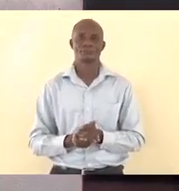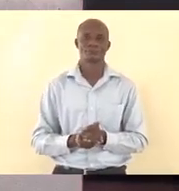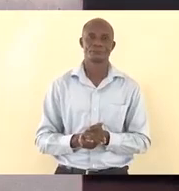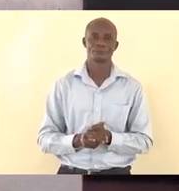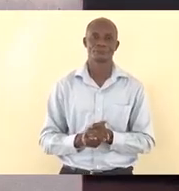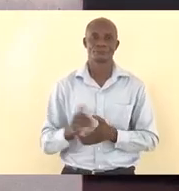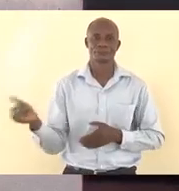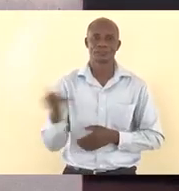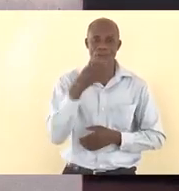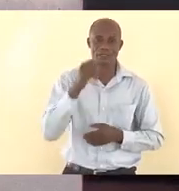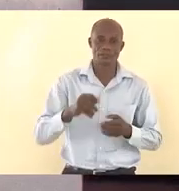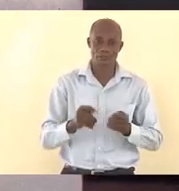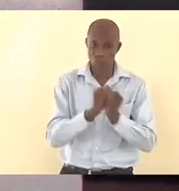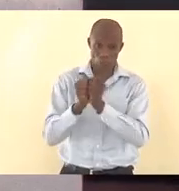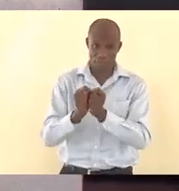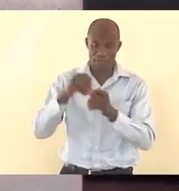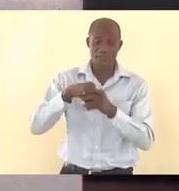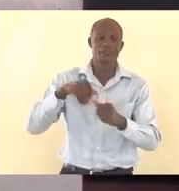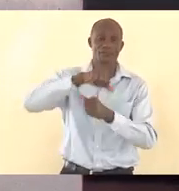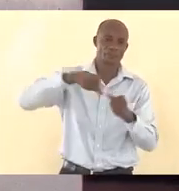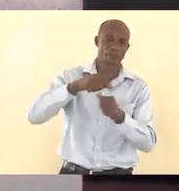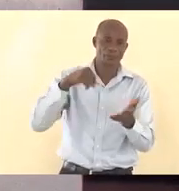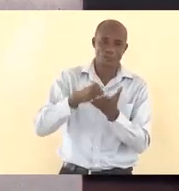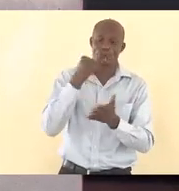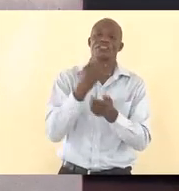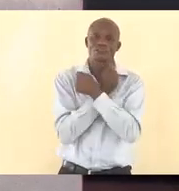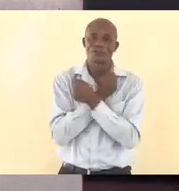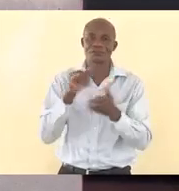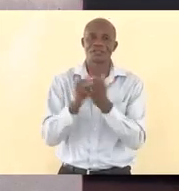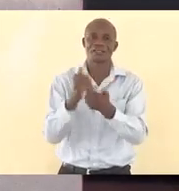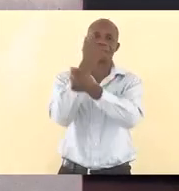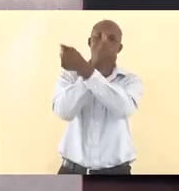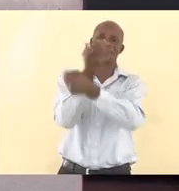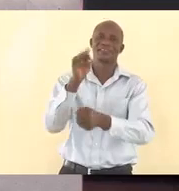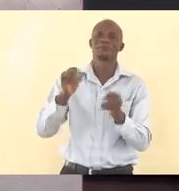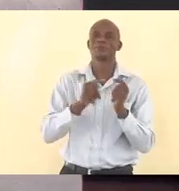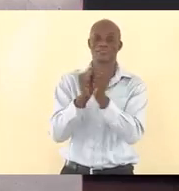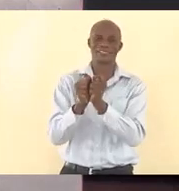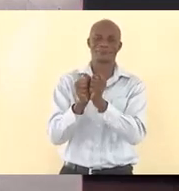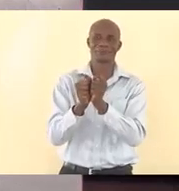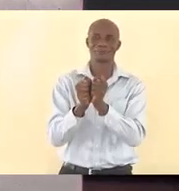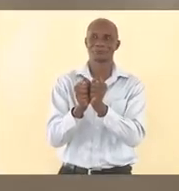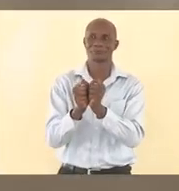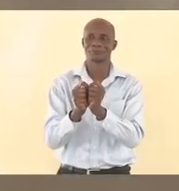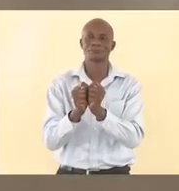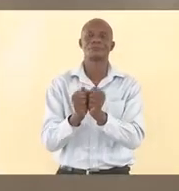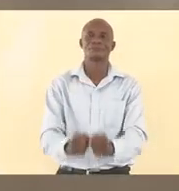Okay. They were together in fellowship. It is love that bound them together. Thank you. Give him a round of applause.